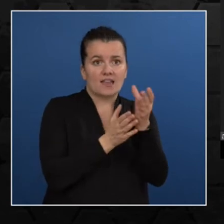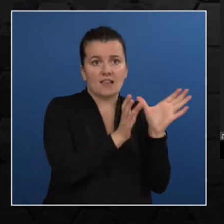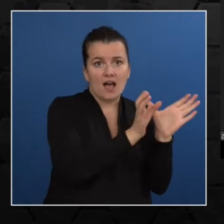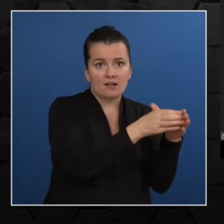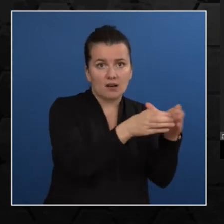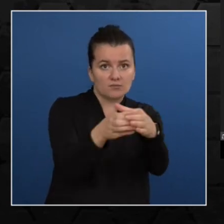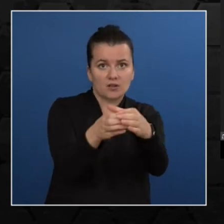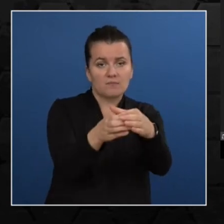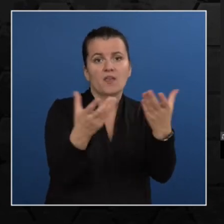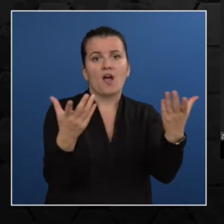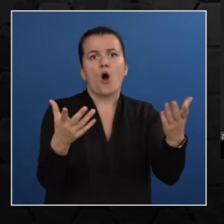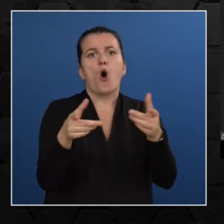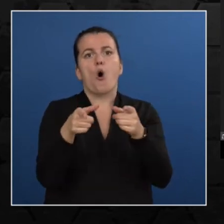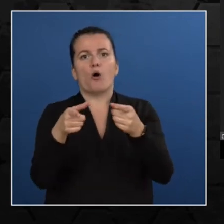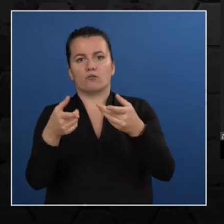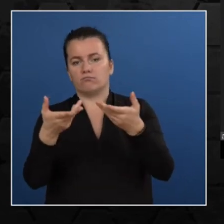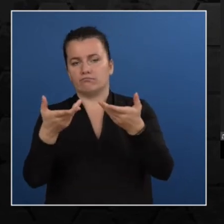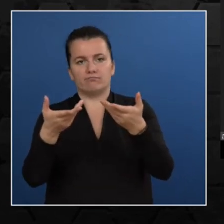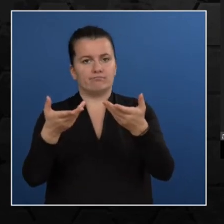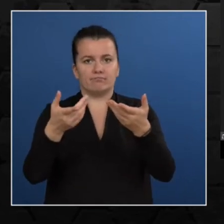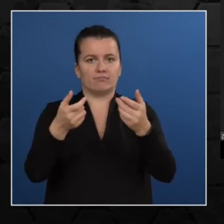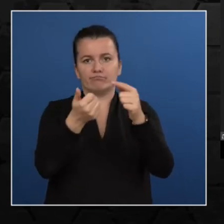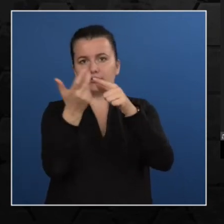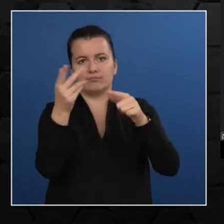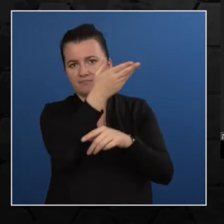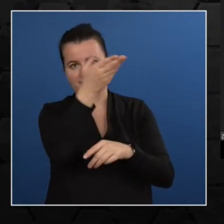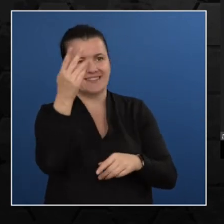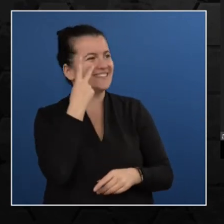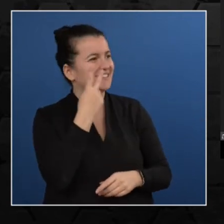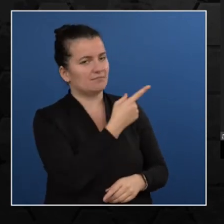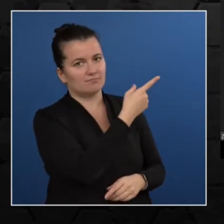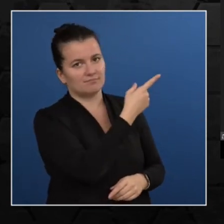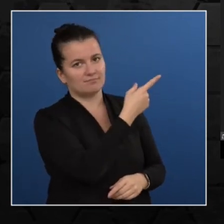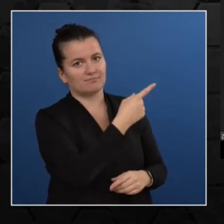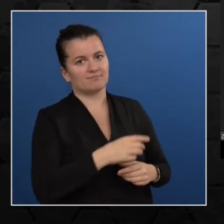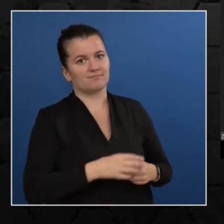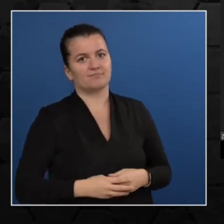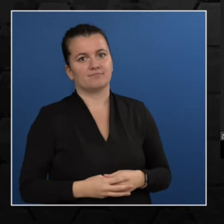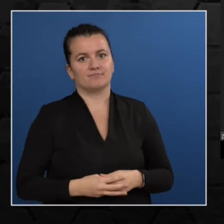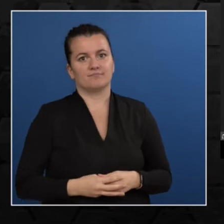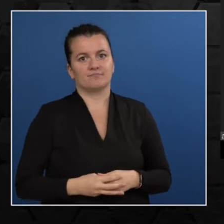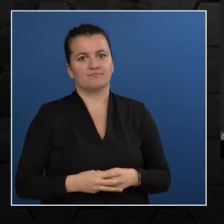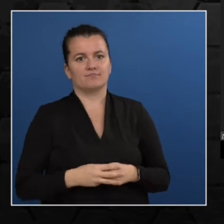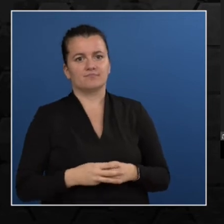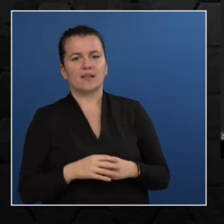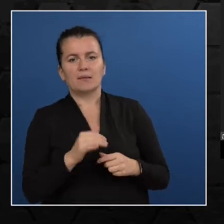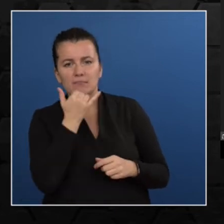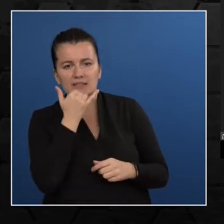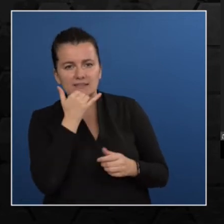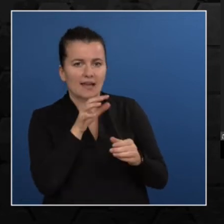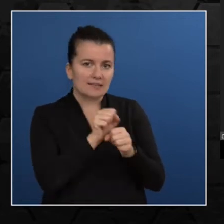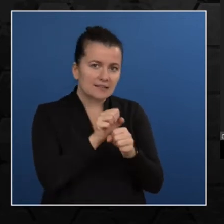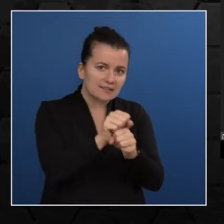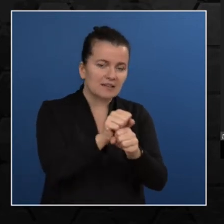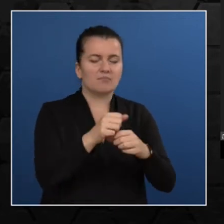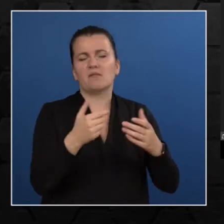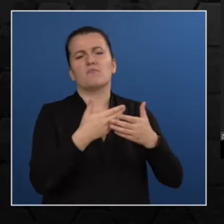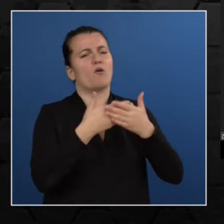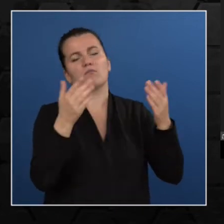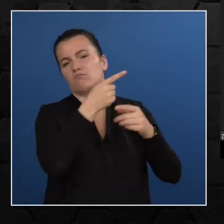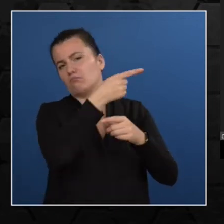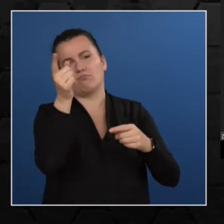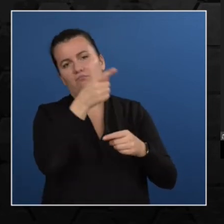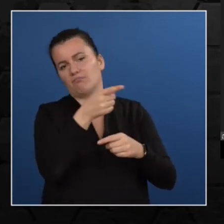image classification, recommendation, object detection, anomaly detection, all types of scenarios that you can imagine and think